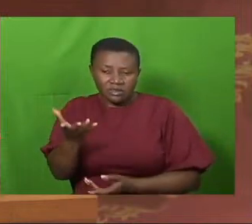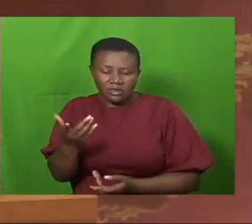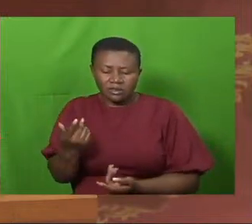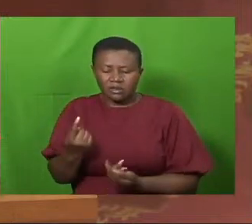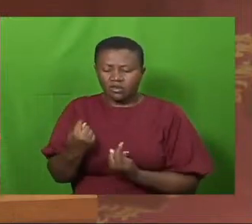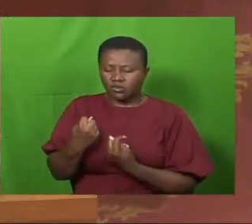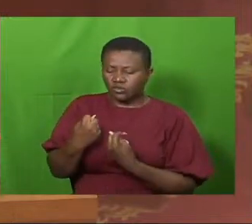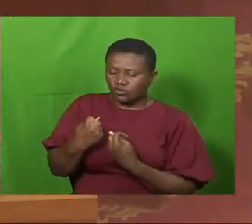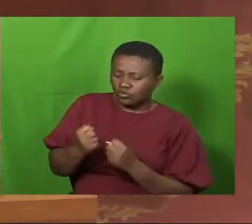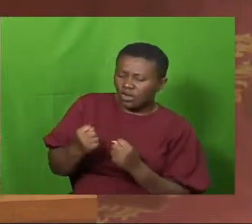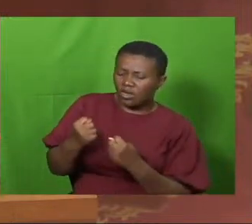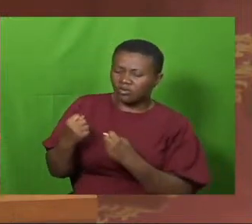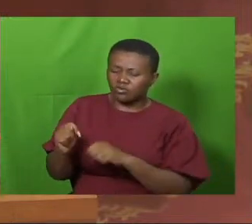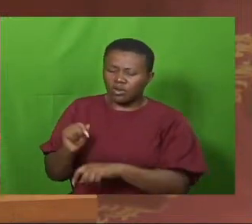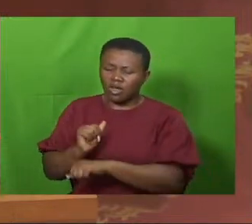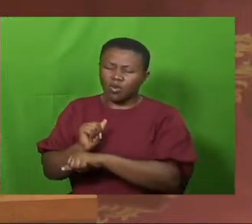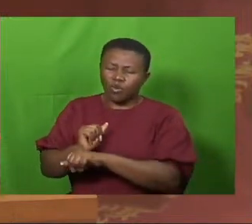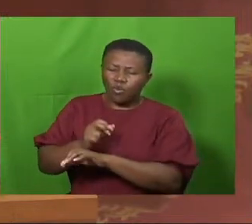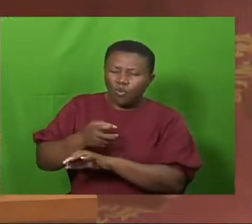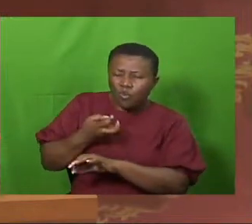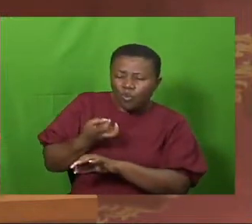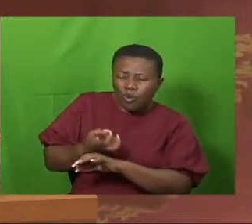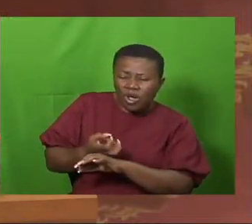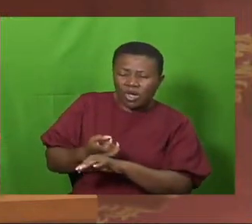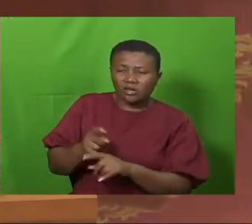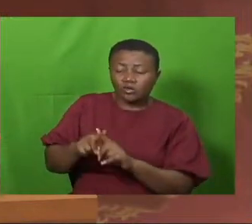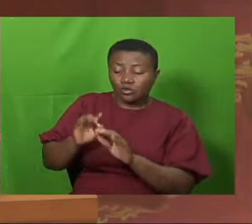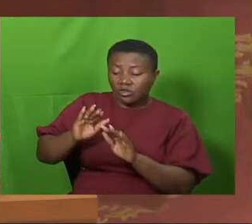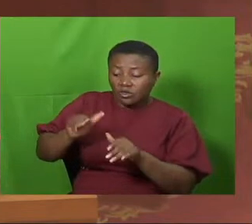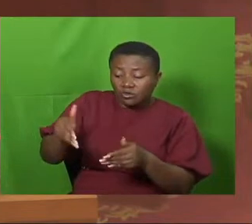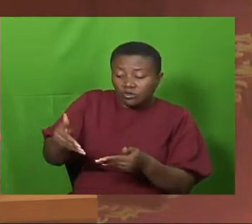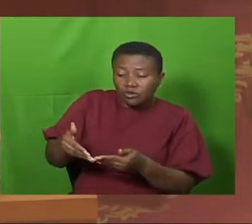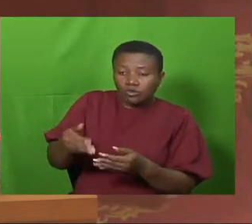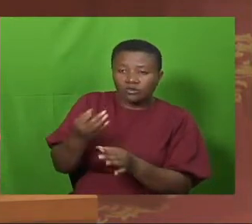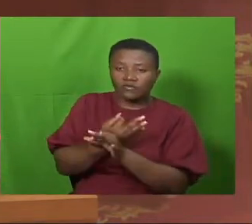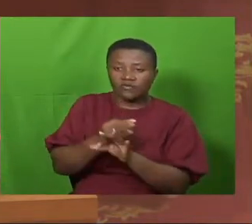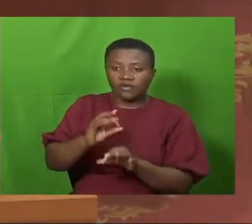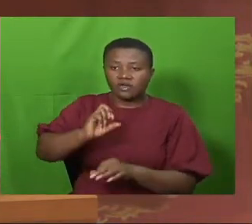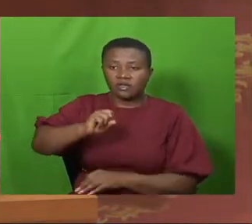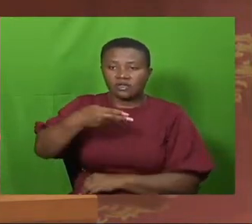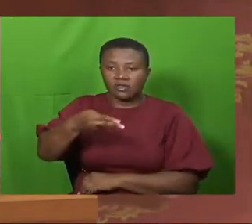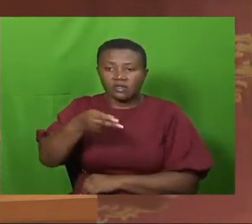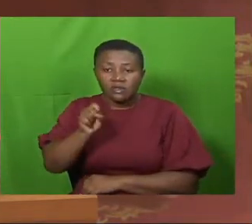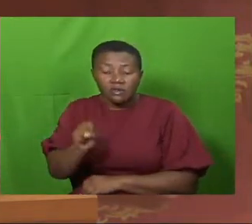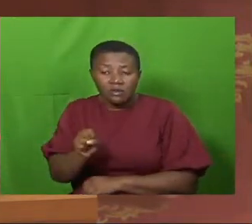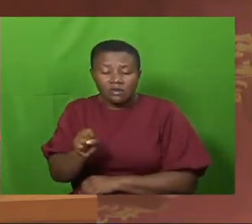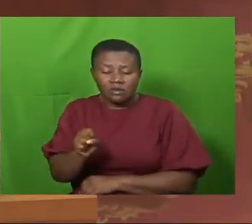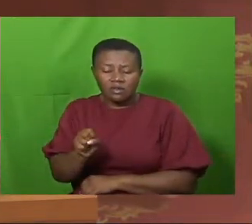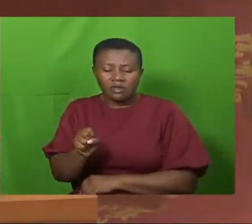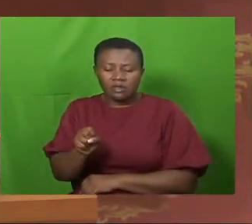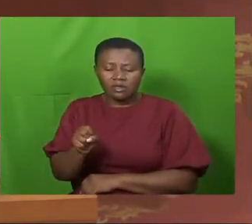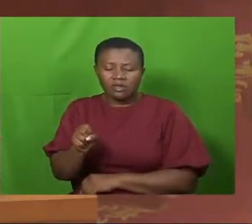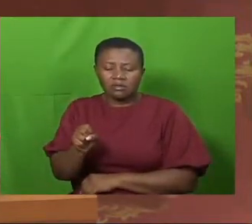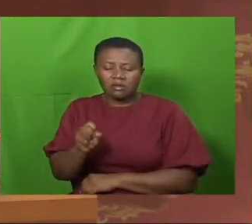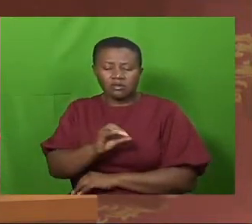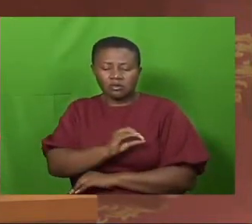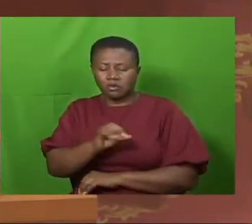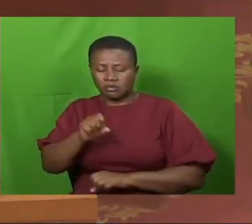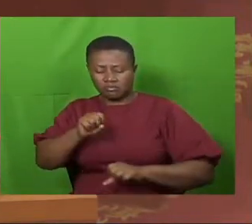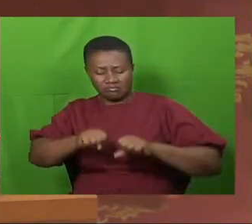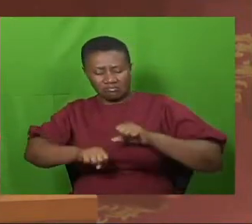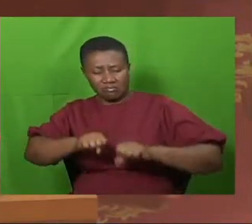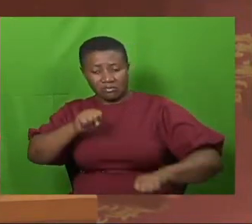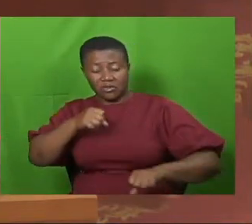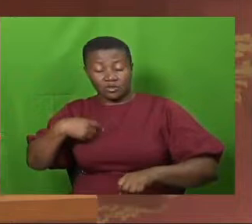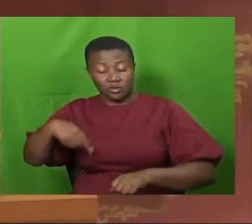immediately to introduce the free SHS. And there is no doubt on our minds as